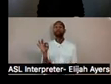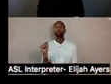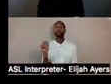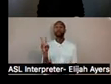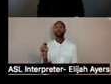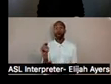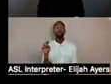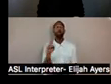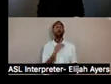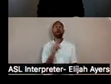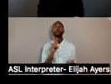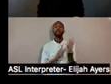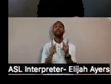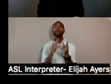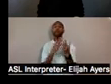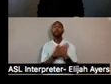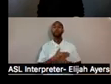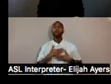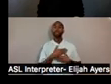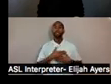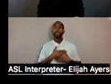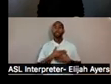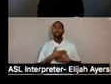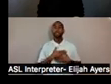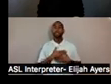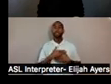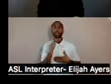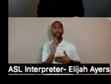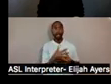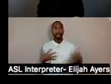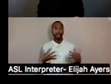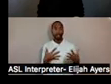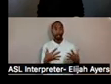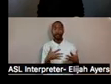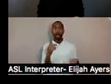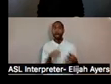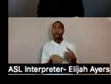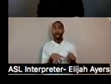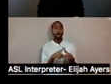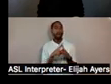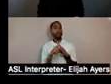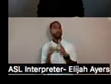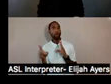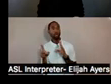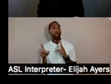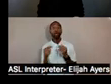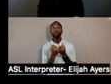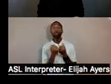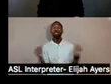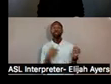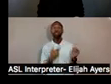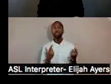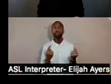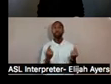people pleasing, it's the idea that that thing is scary. I cannot get away from it. So the safest thing that I